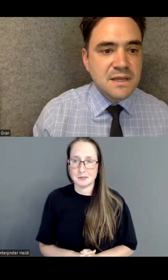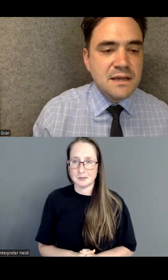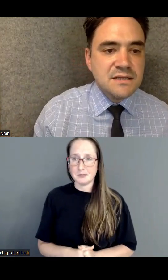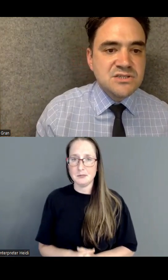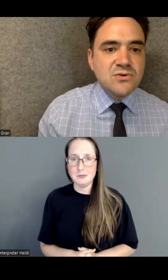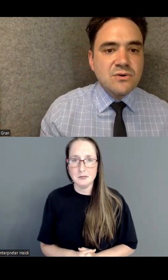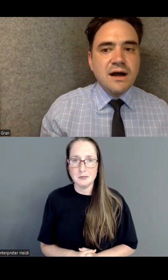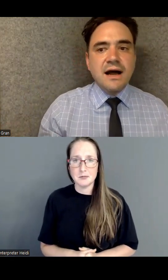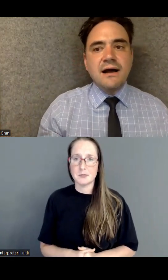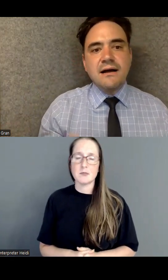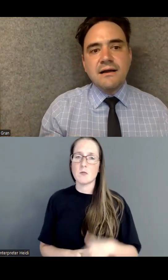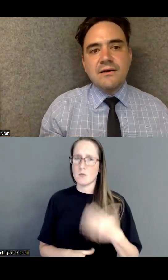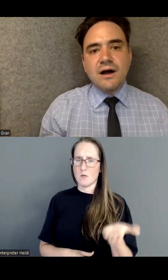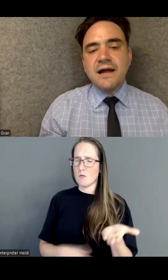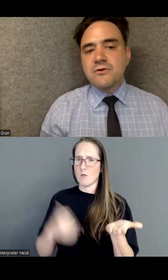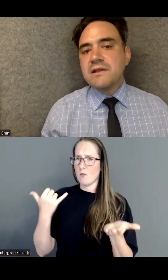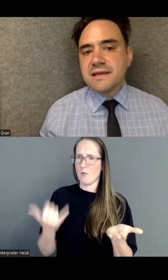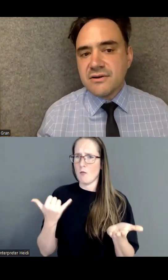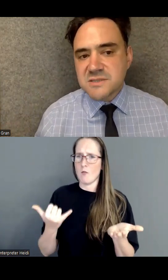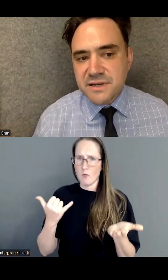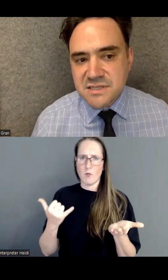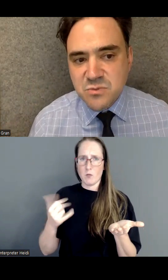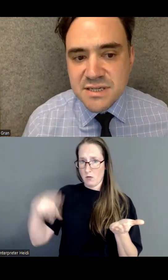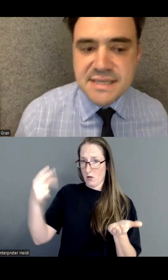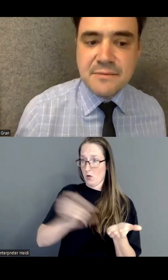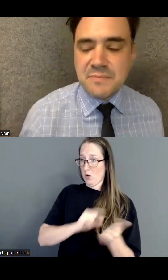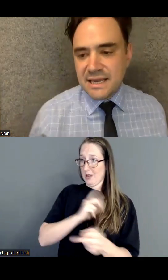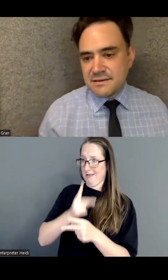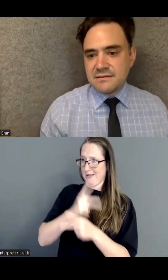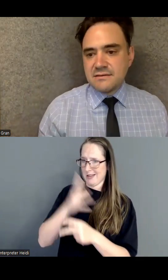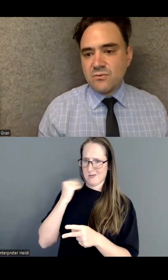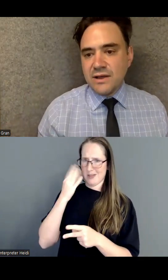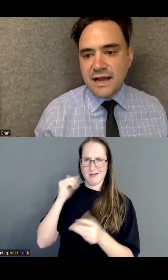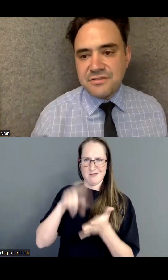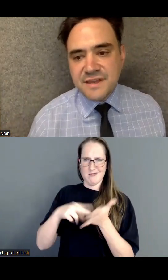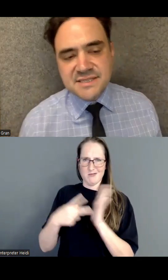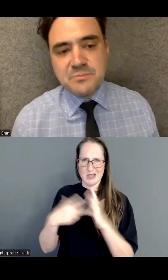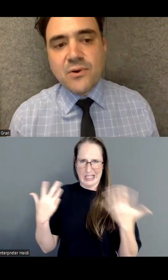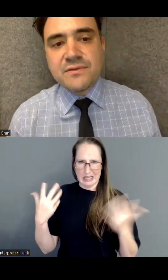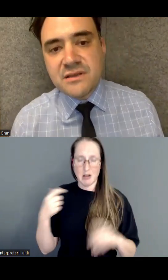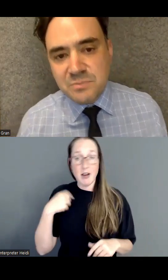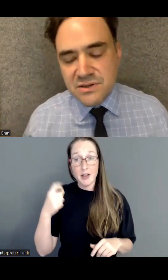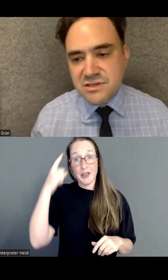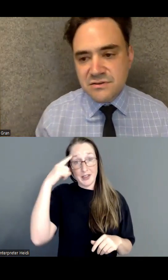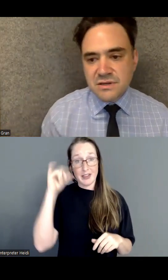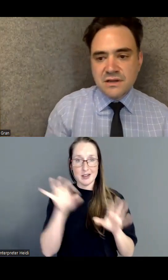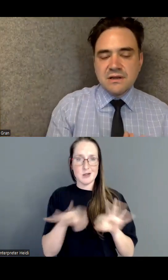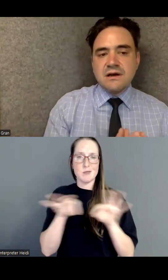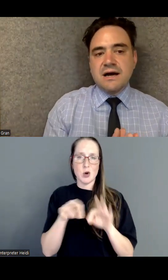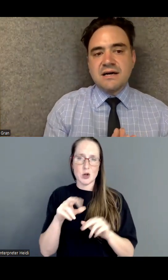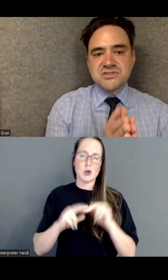So high quality care experiences, what does that mean? Well, I think it's important that you build